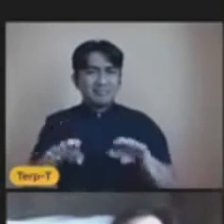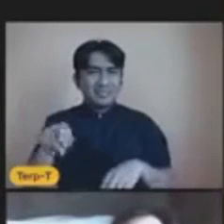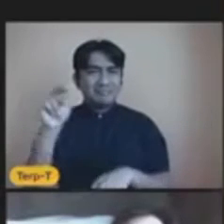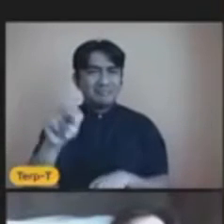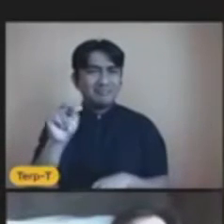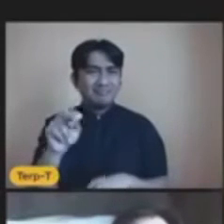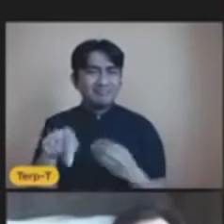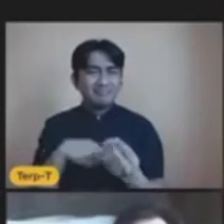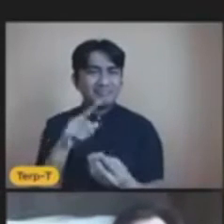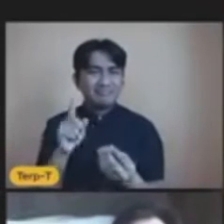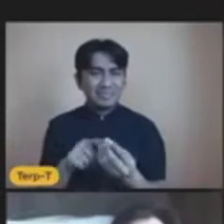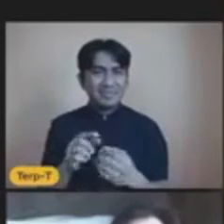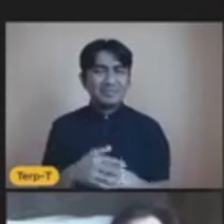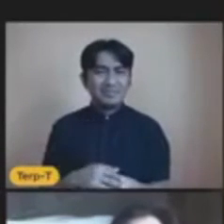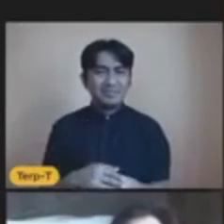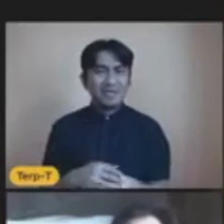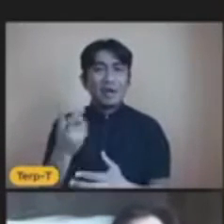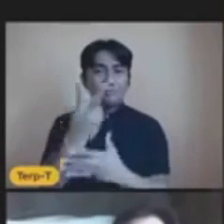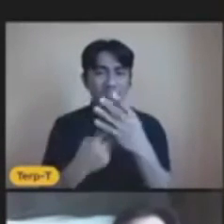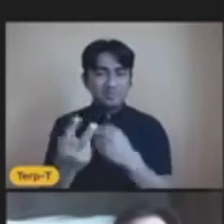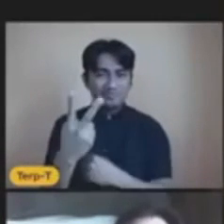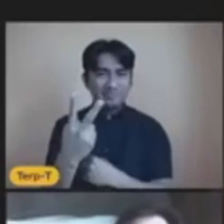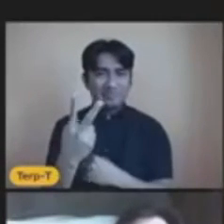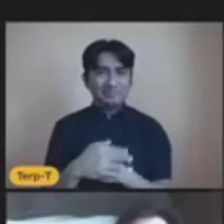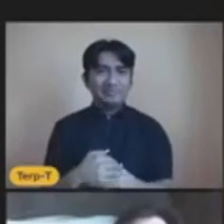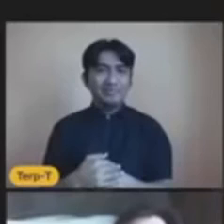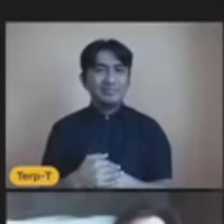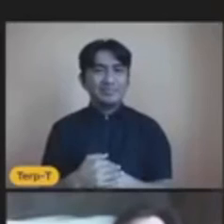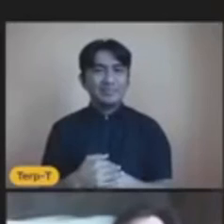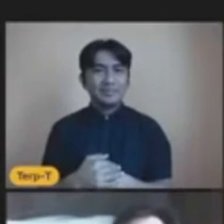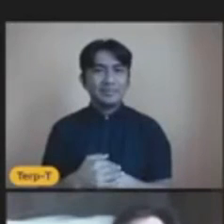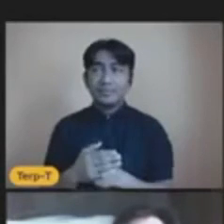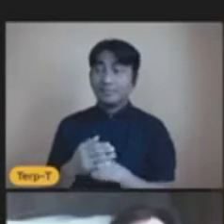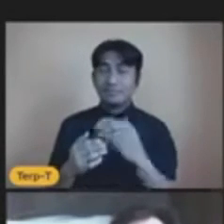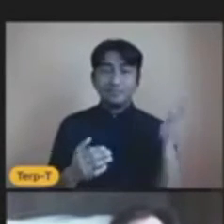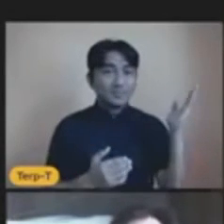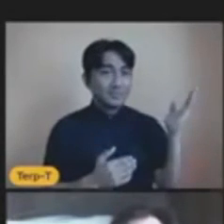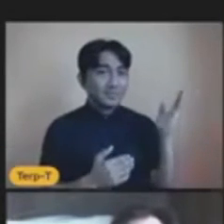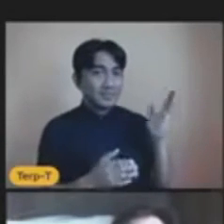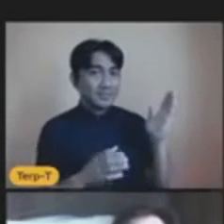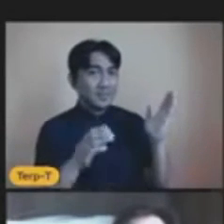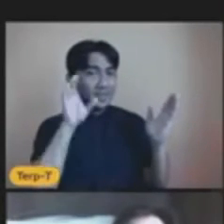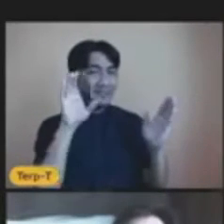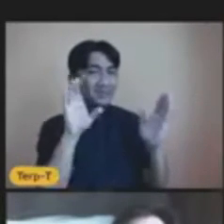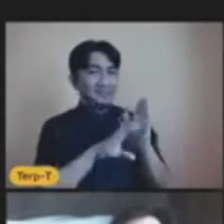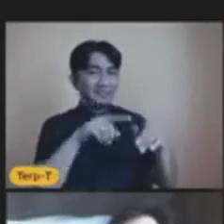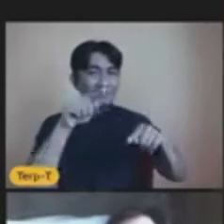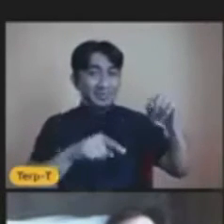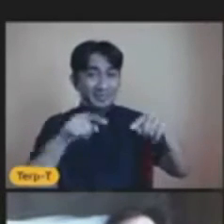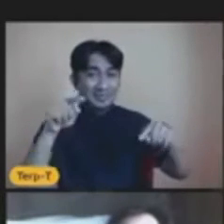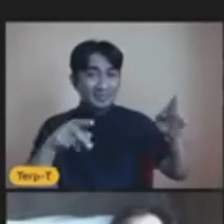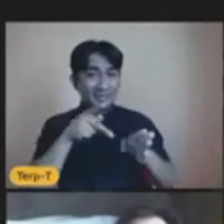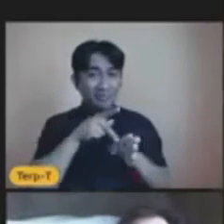with disability or special needs. In the picture, we would see different professions, similar to the